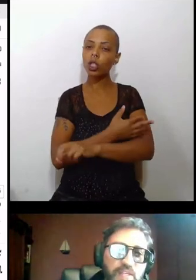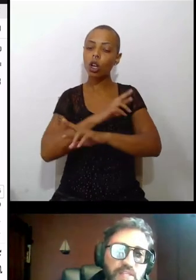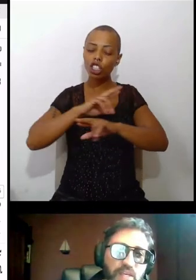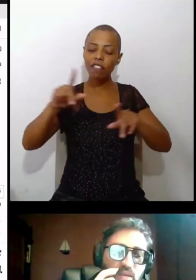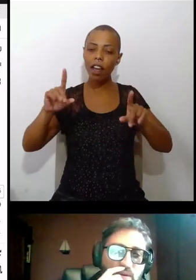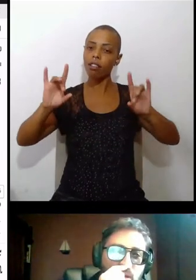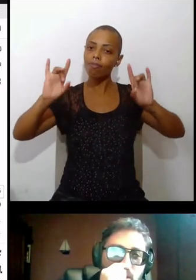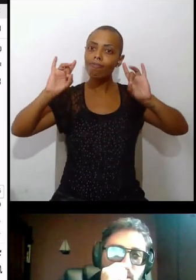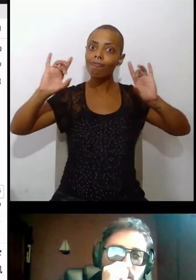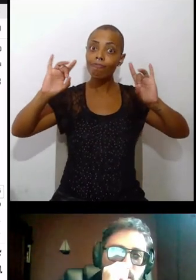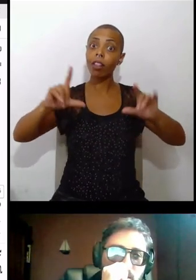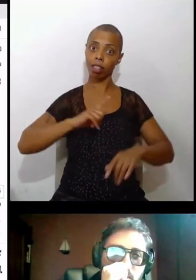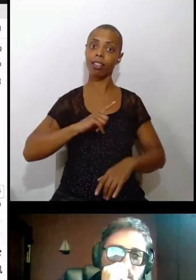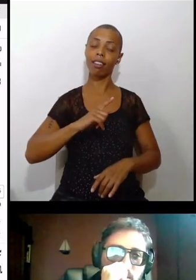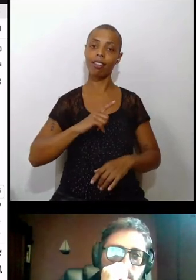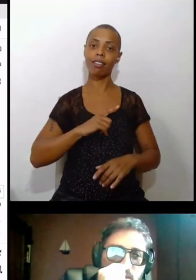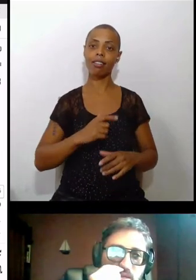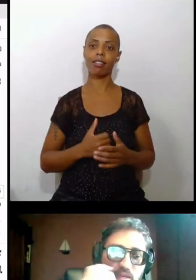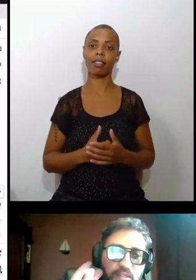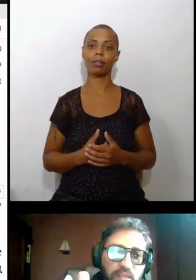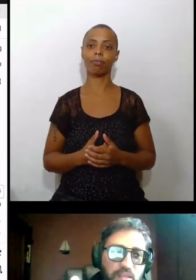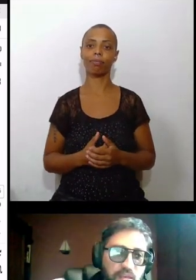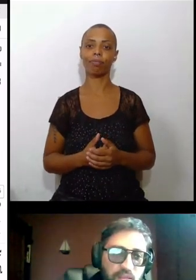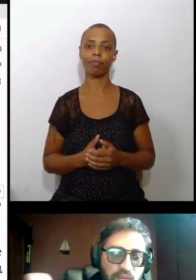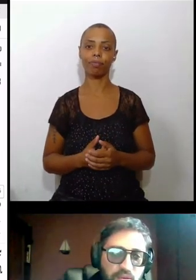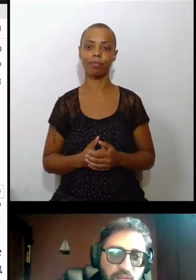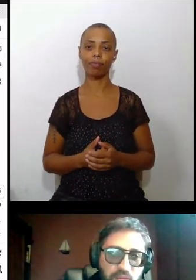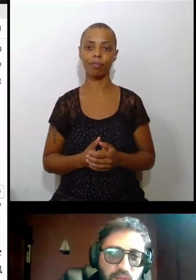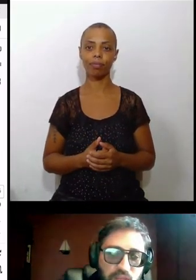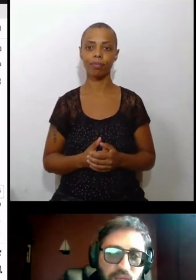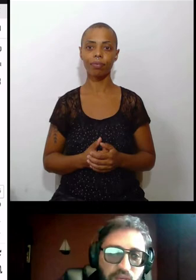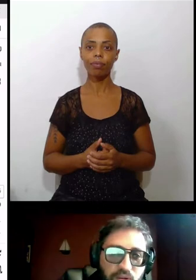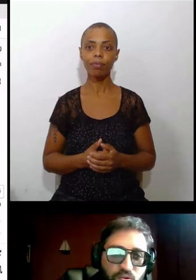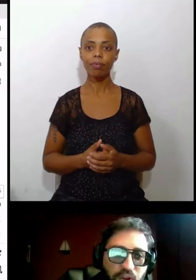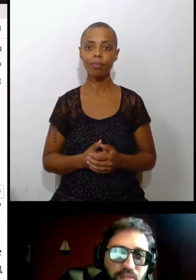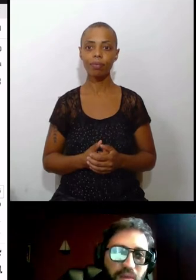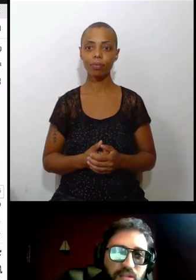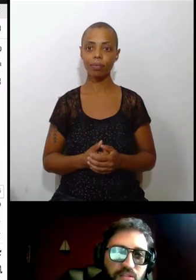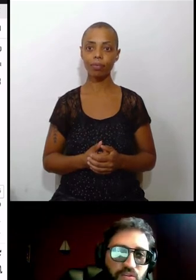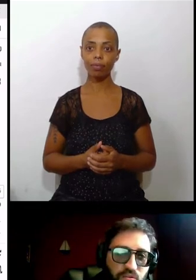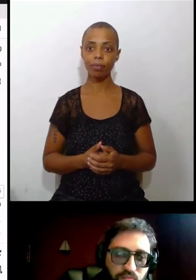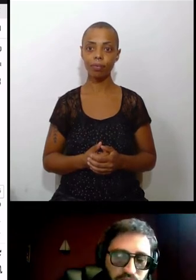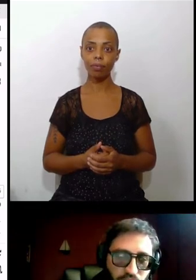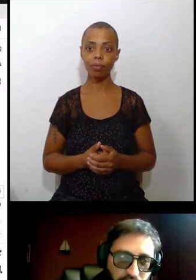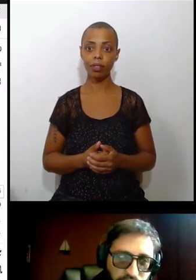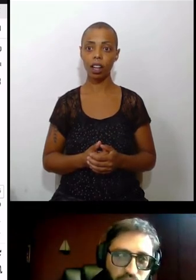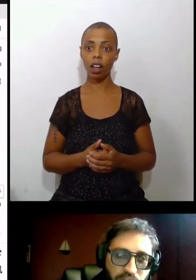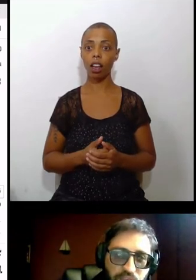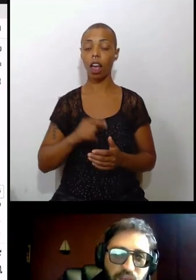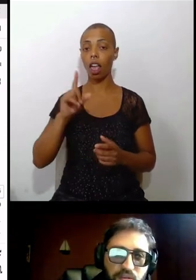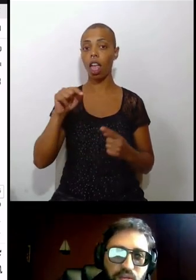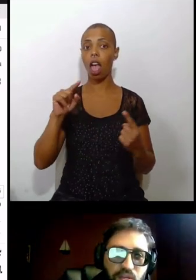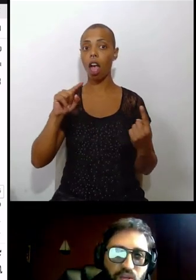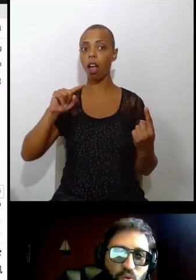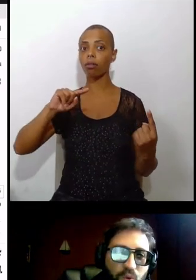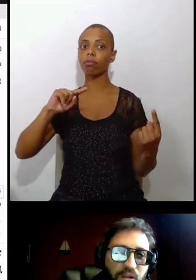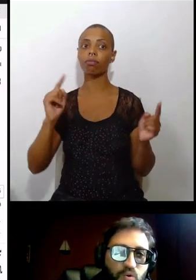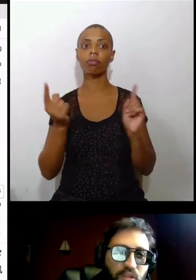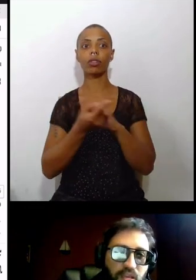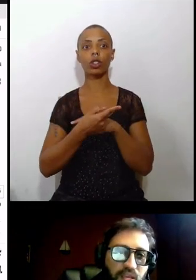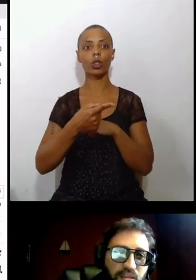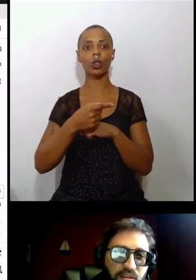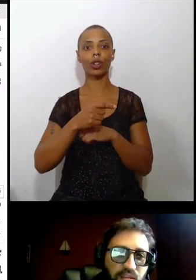they had not evolved so much so these are depictions of rare situations